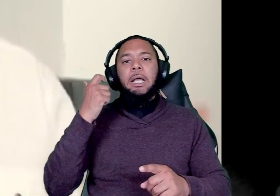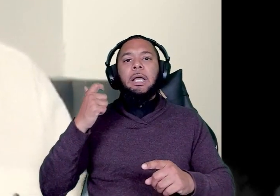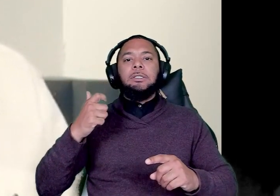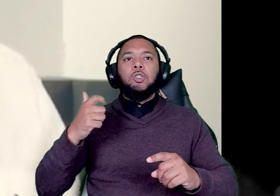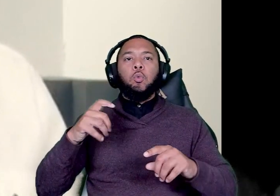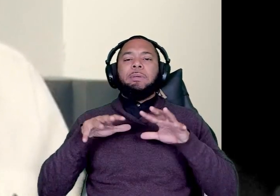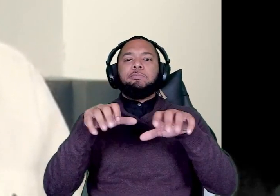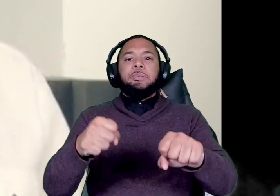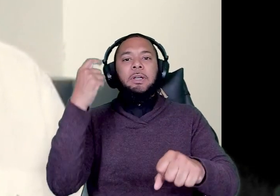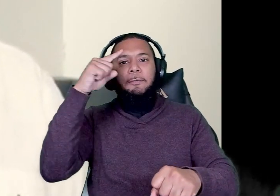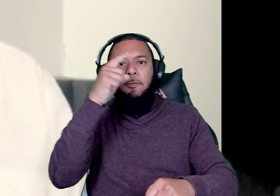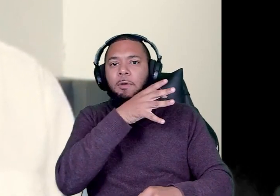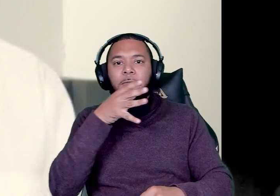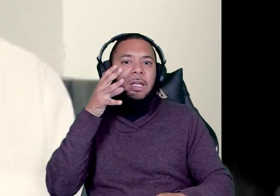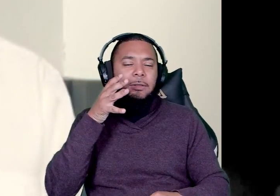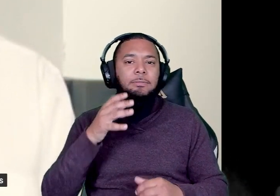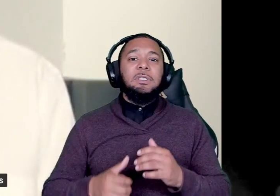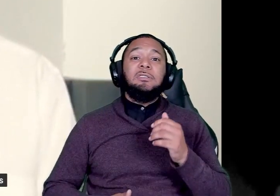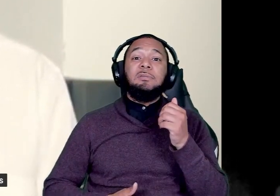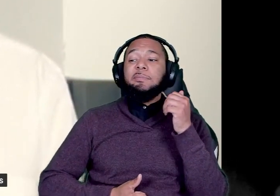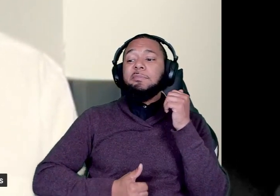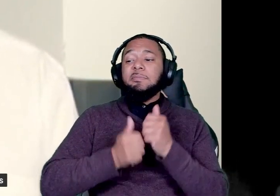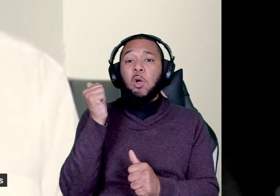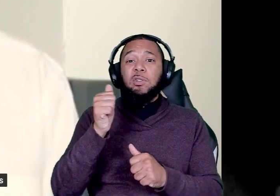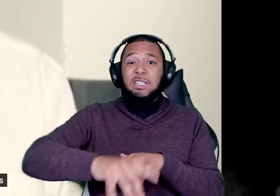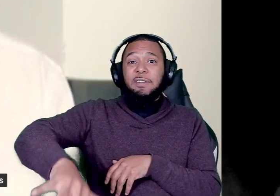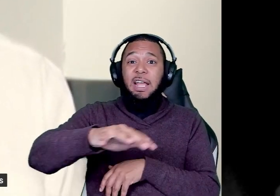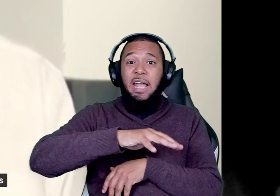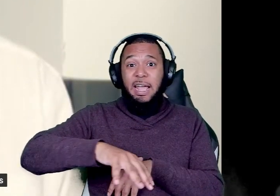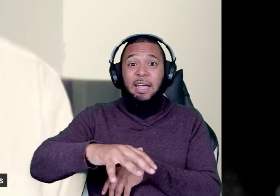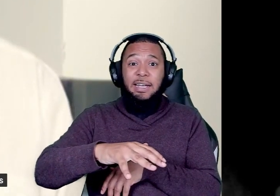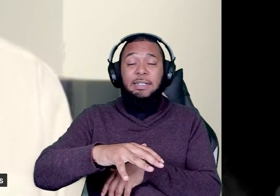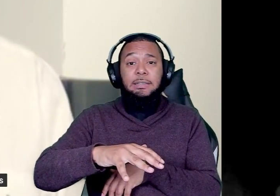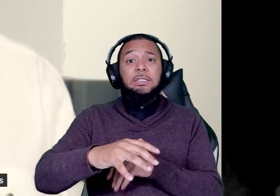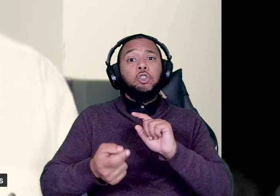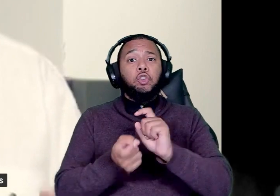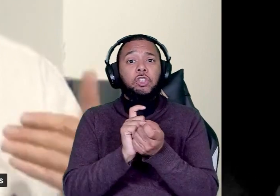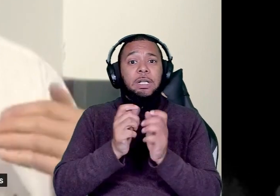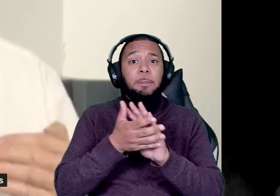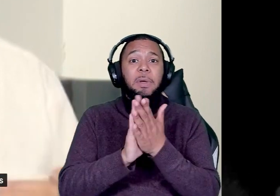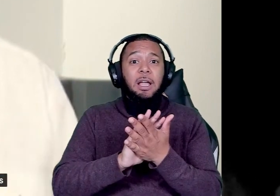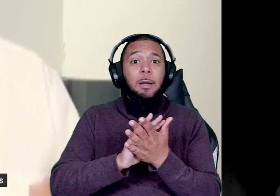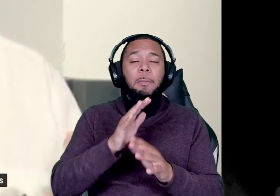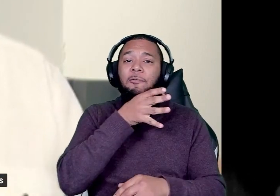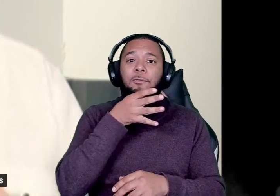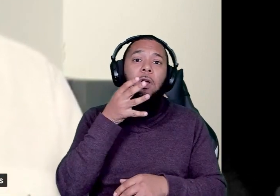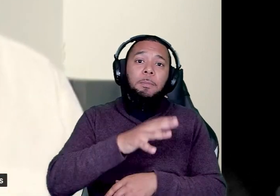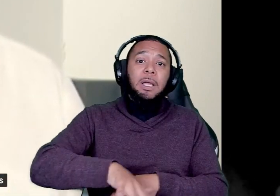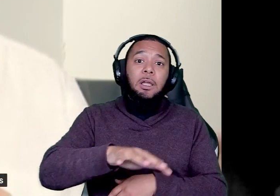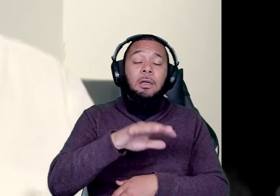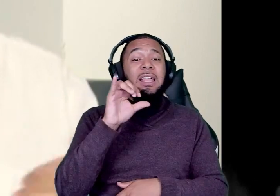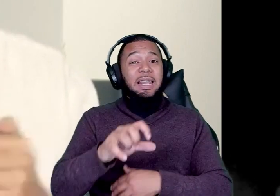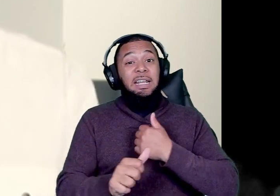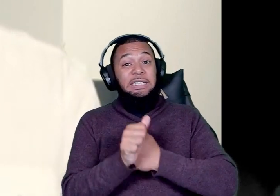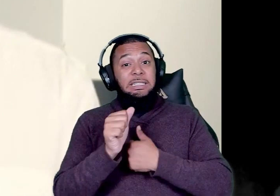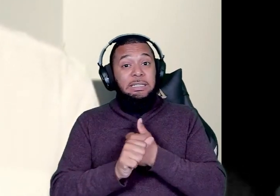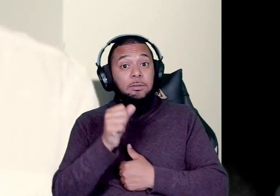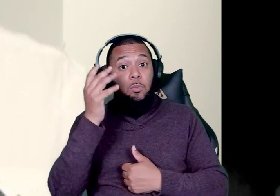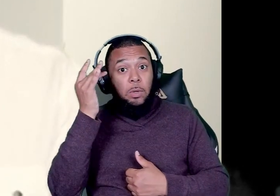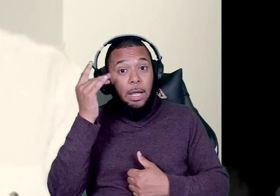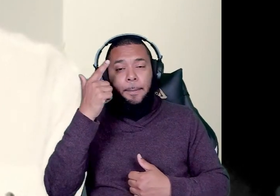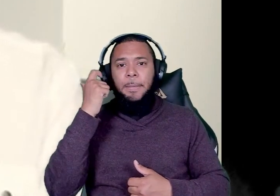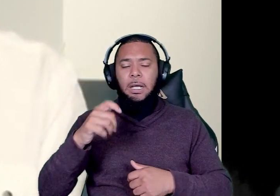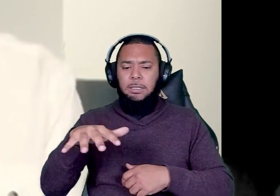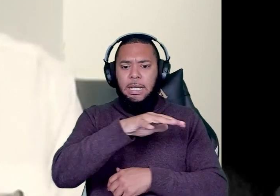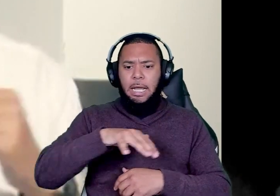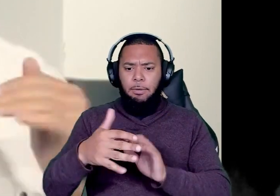grasslands of North America have been converted to farm and ranch lands, and that's a major issue because when you convert grasslands into farmland